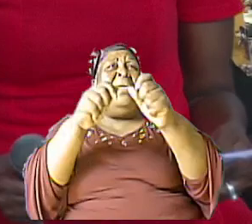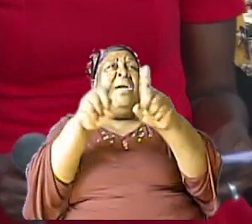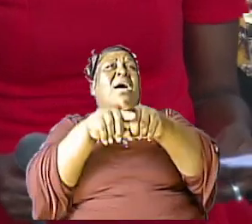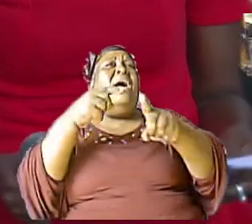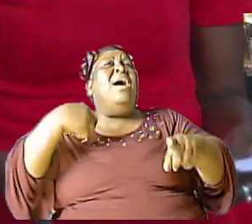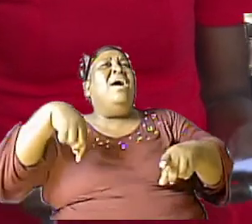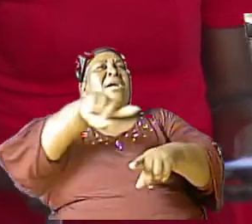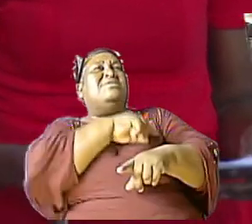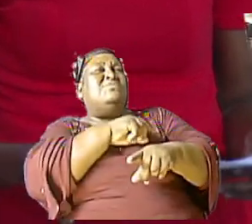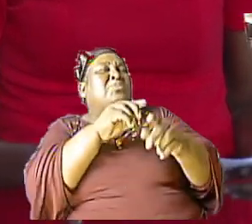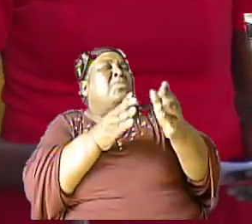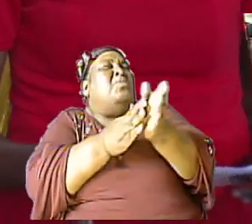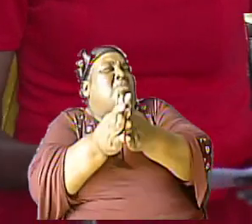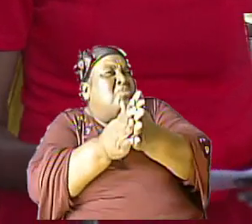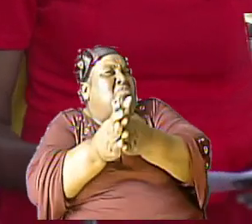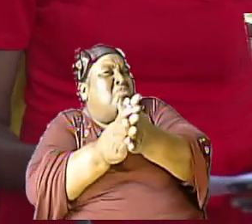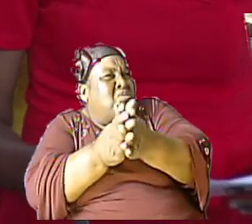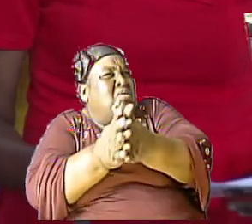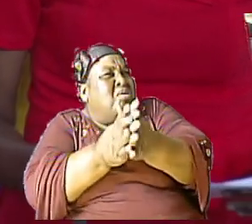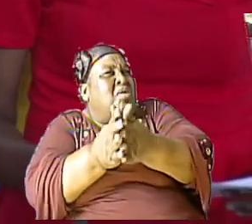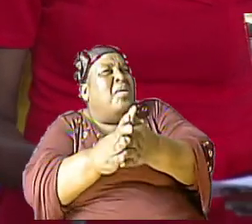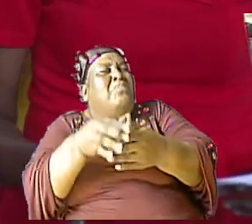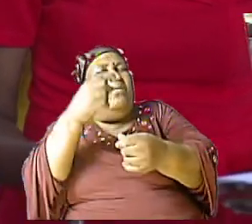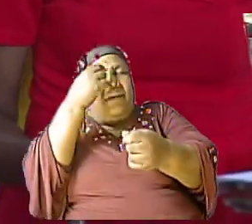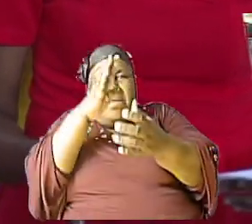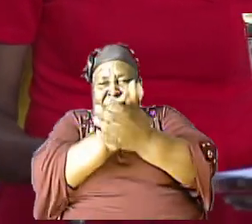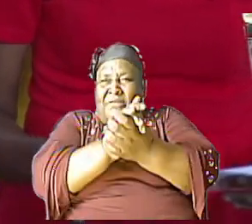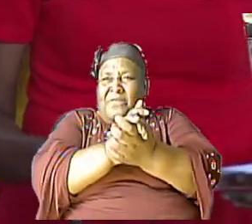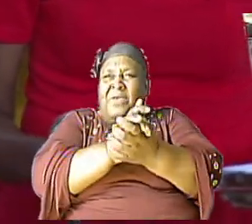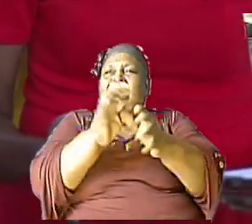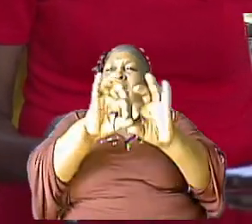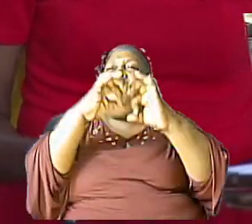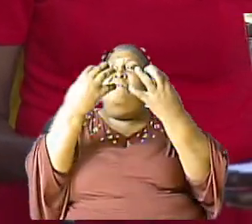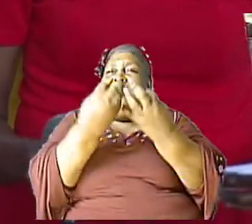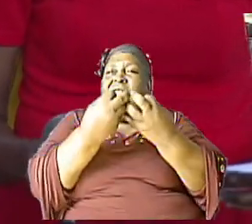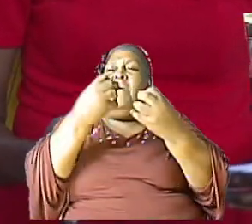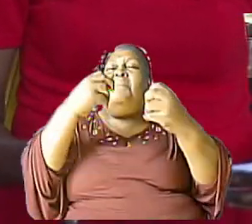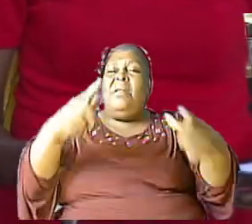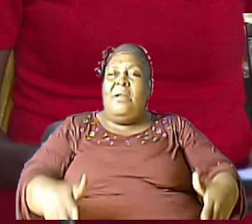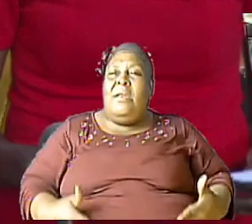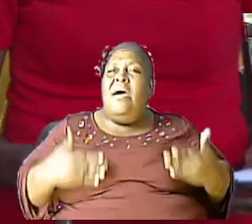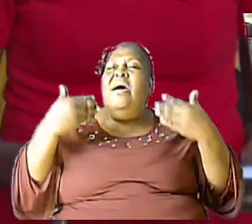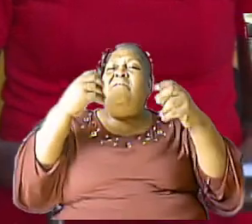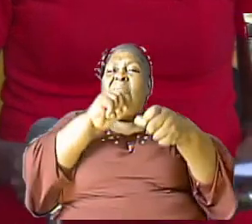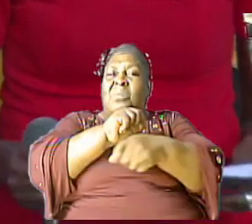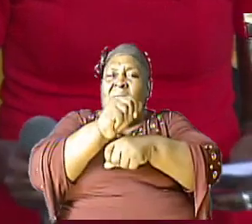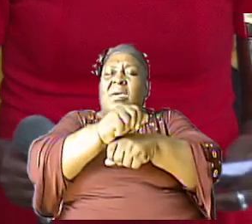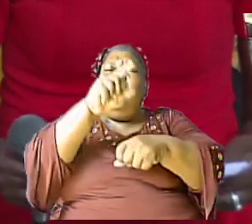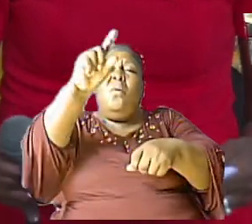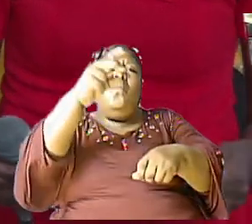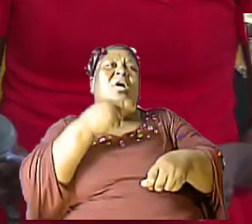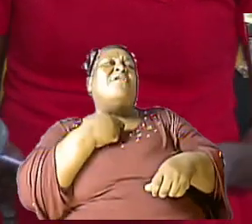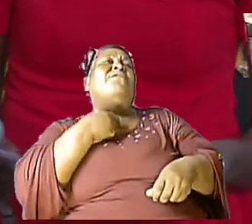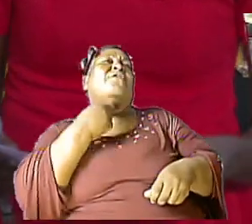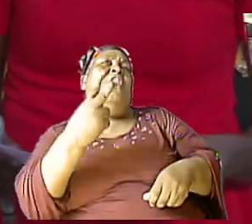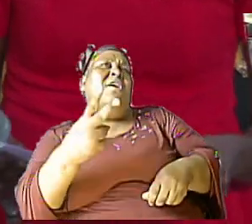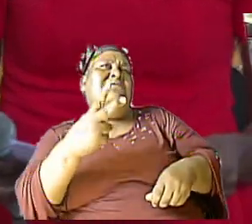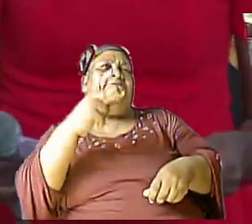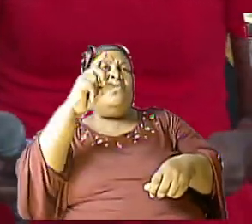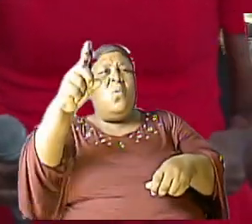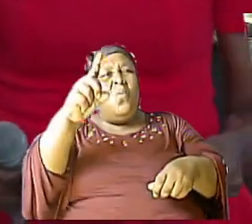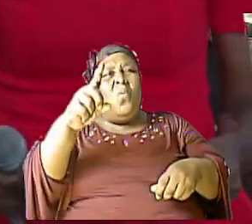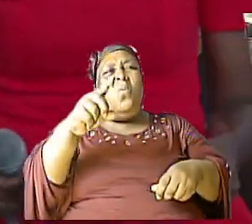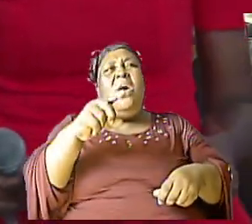we earnestly contend for the faith. Family Life Ministries, one voice, one